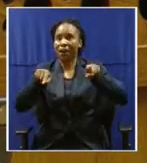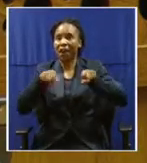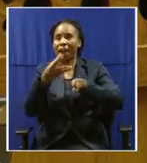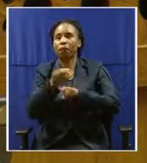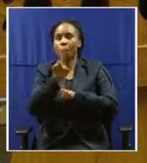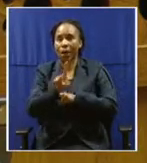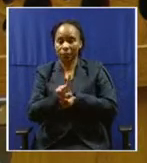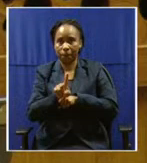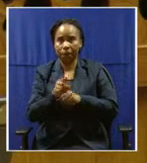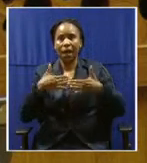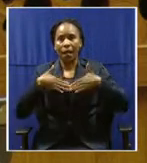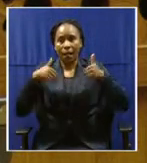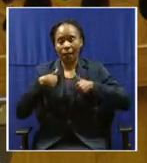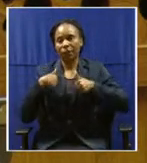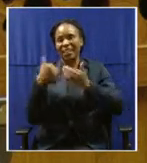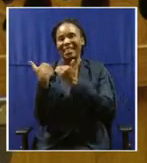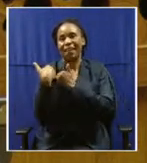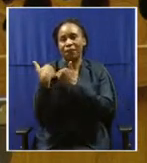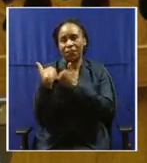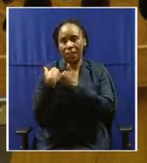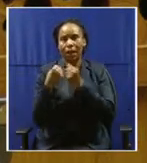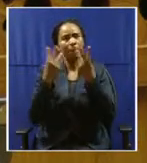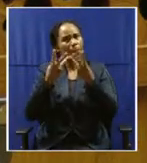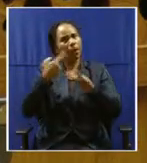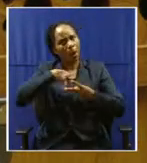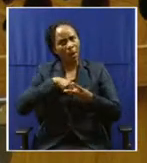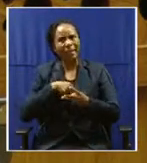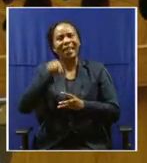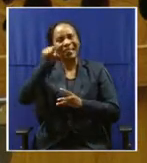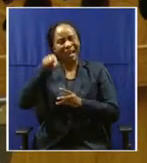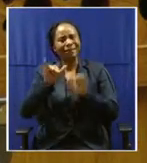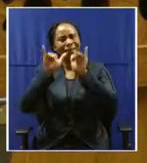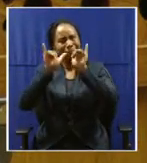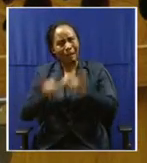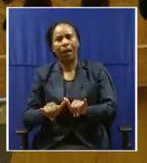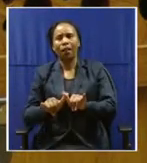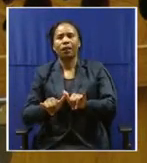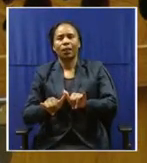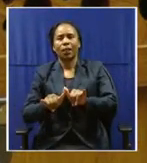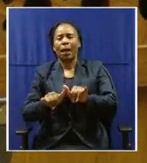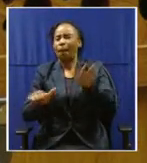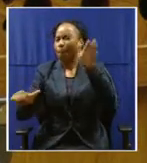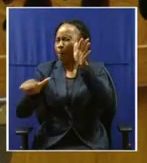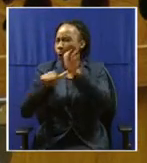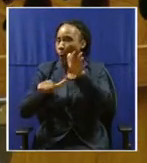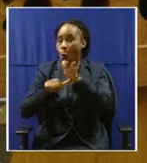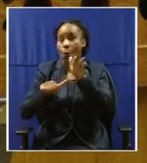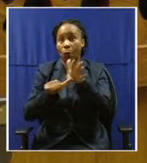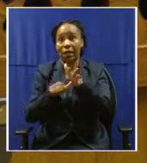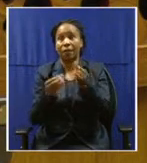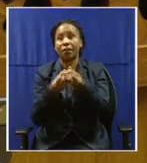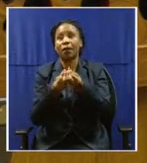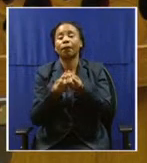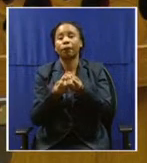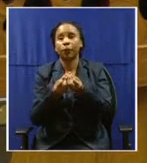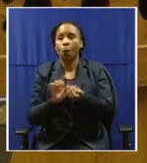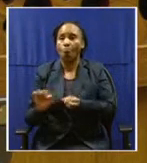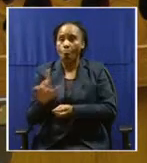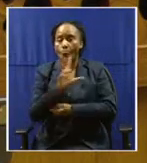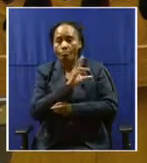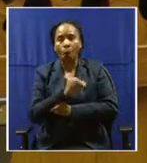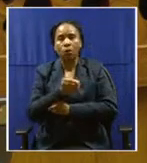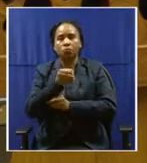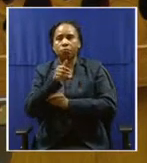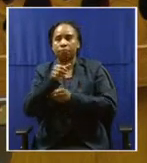and safety of our people remains our paramount concern. All medication imported in